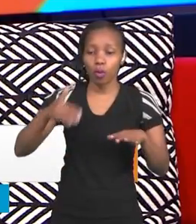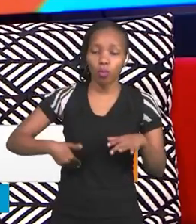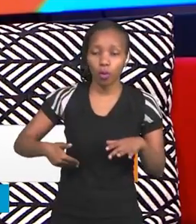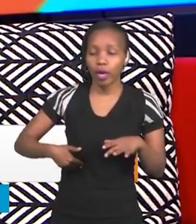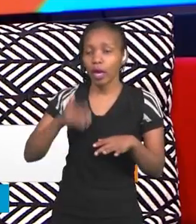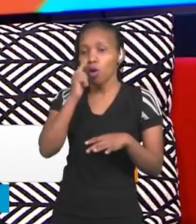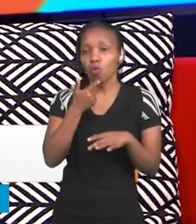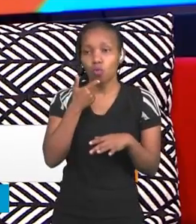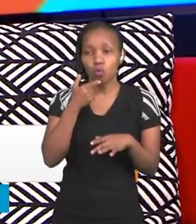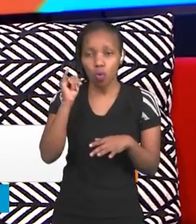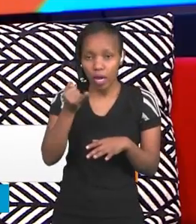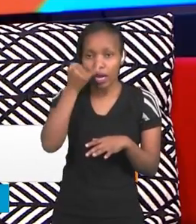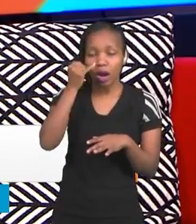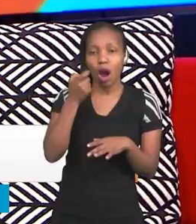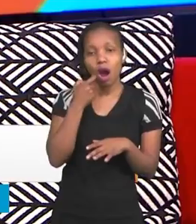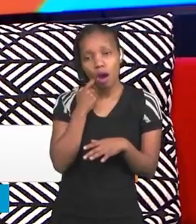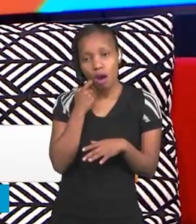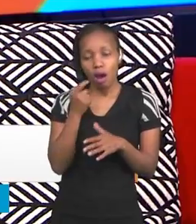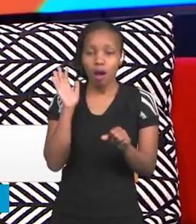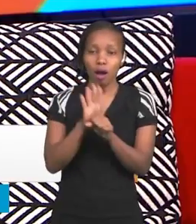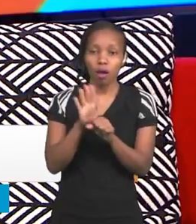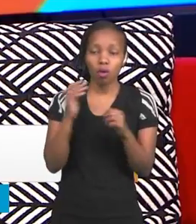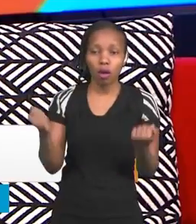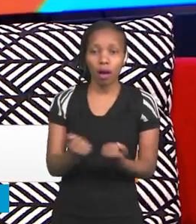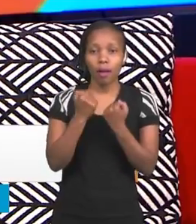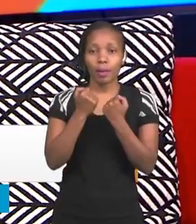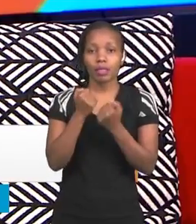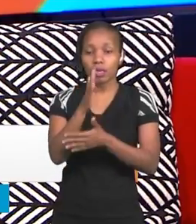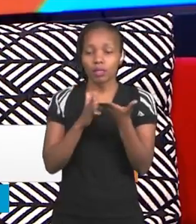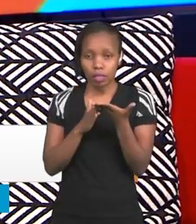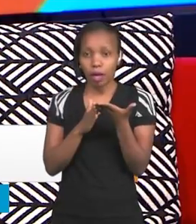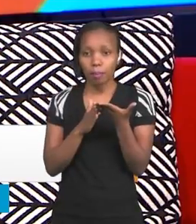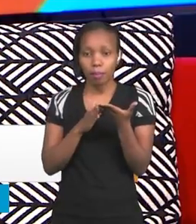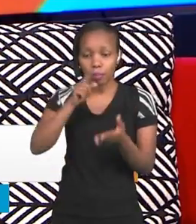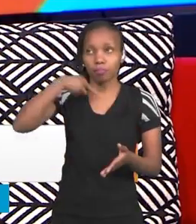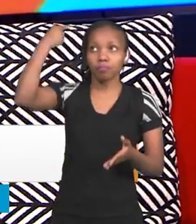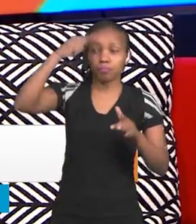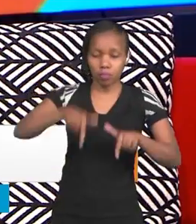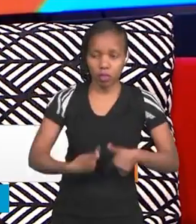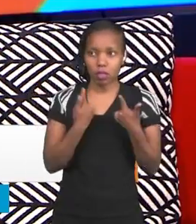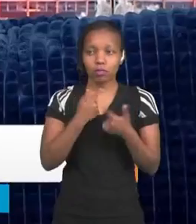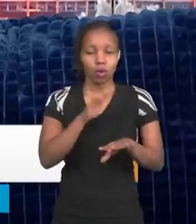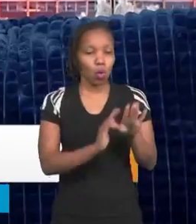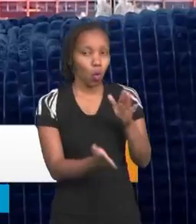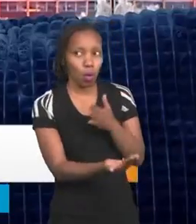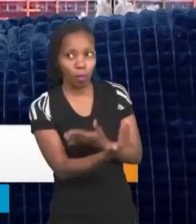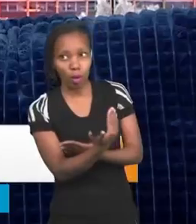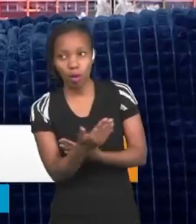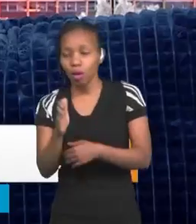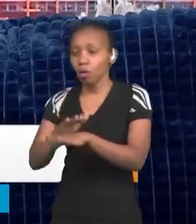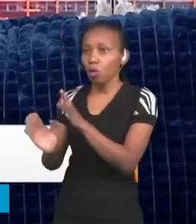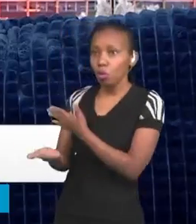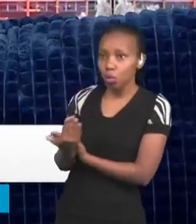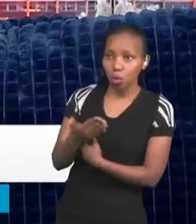drug addicts, and so much has been happening to even an extent where some of them commit suicide. Susan, good morning. Good morning. And good to see